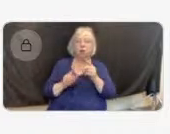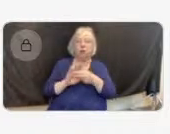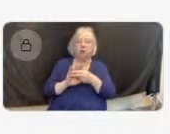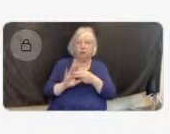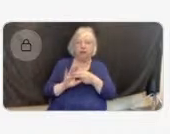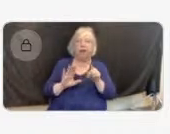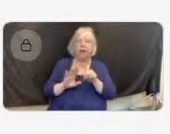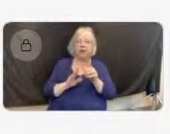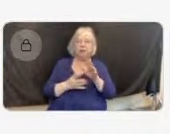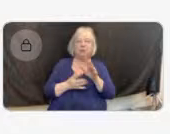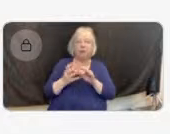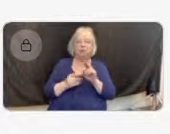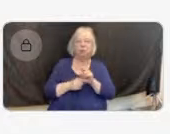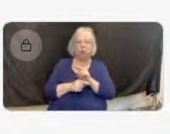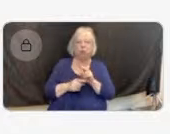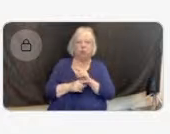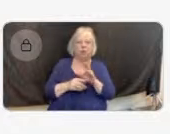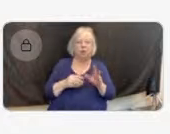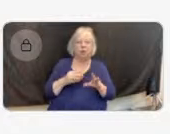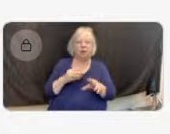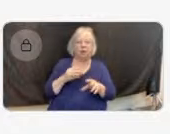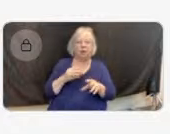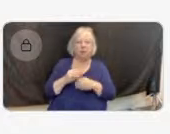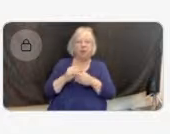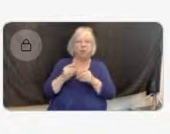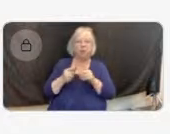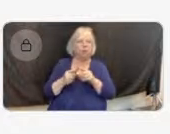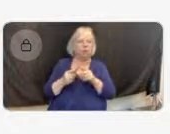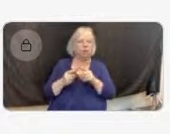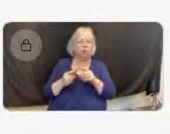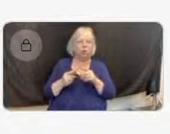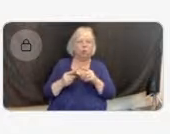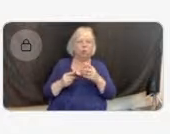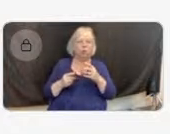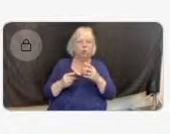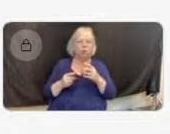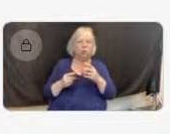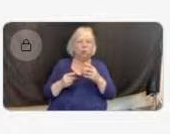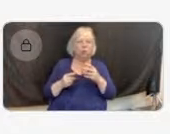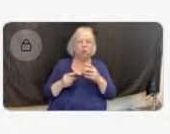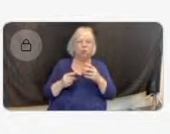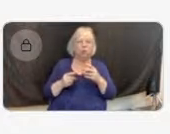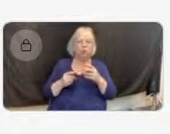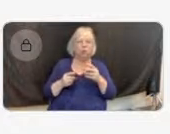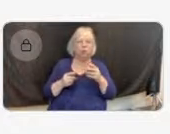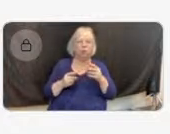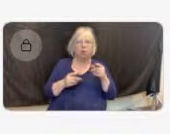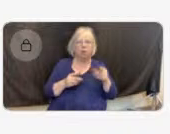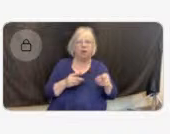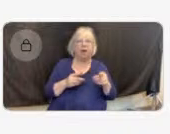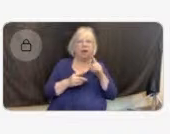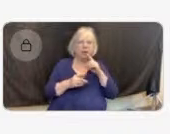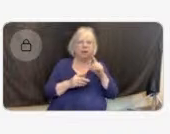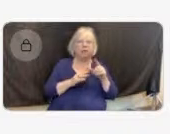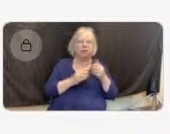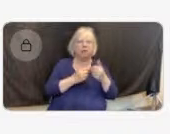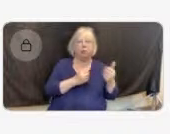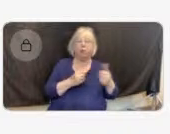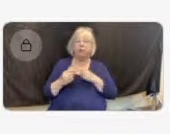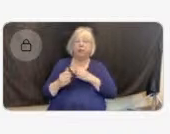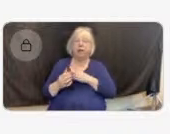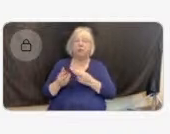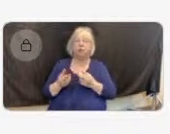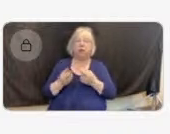use. A land use amendment to the commercial C is a separate item on this agenda. Staff is supportive of the